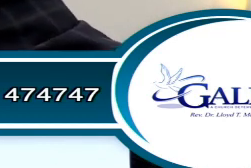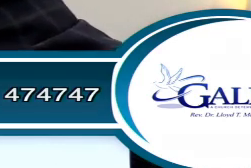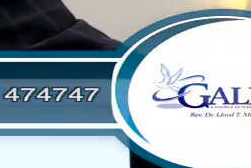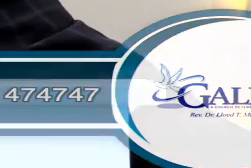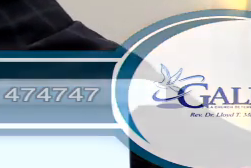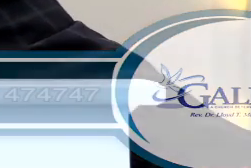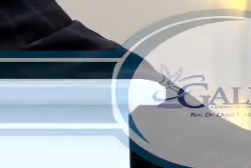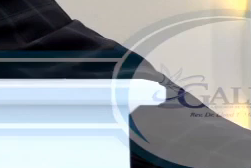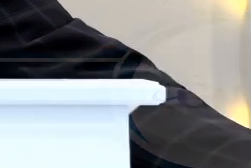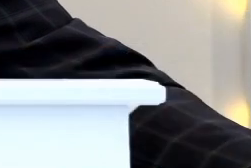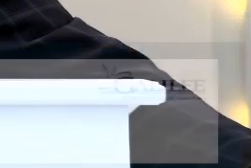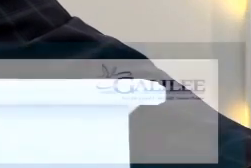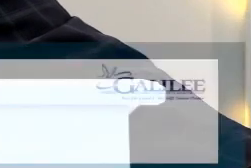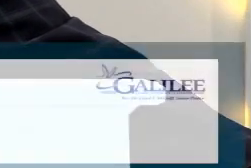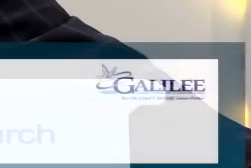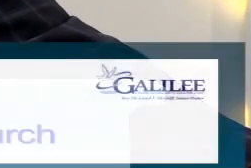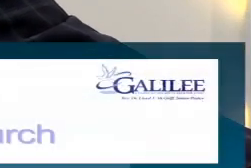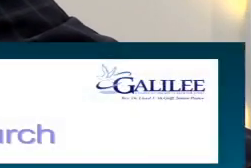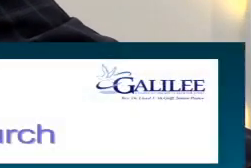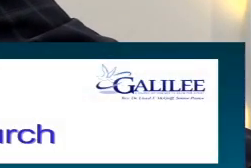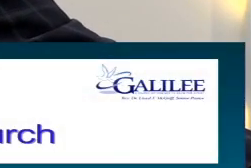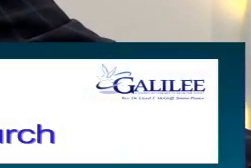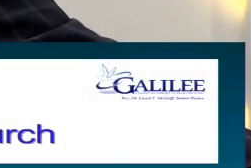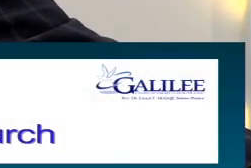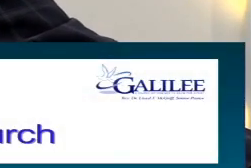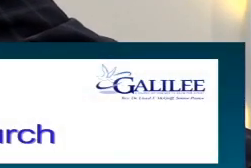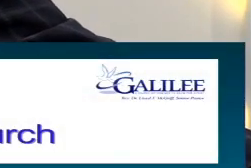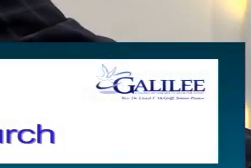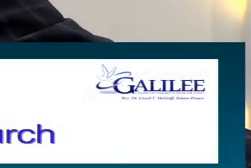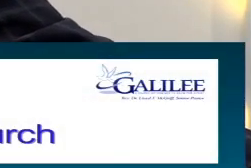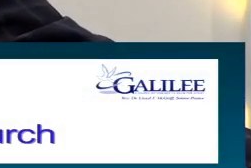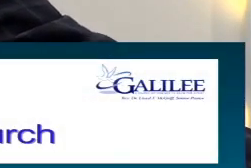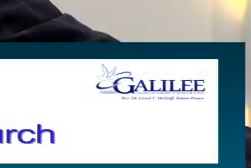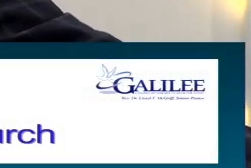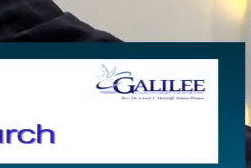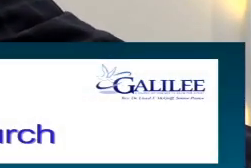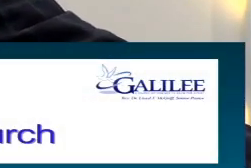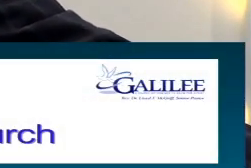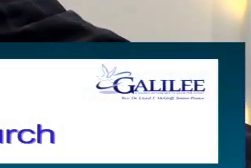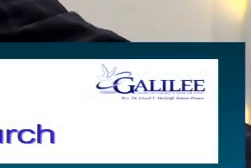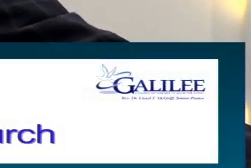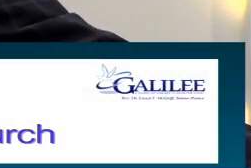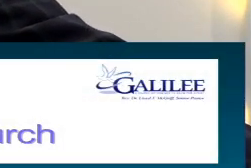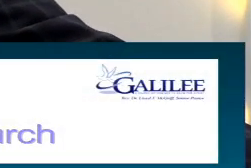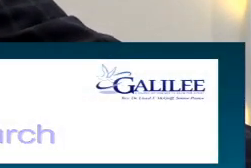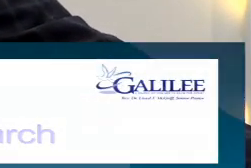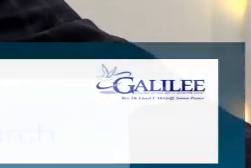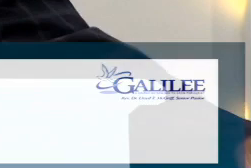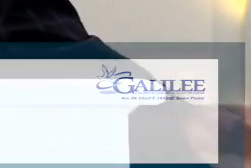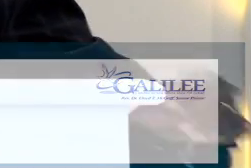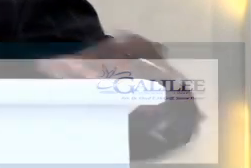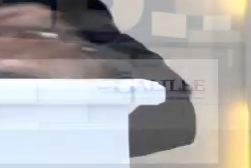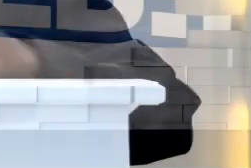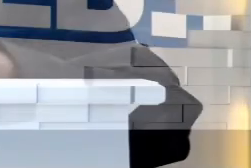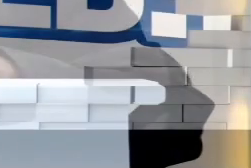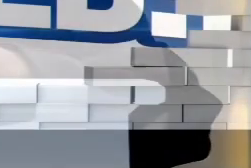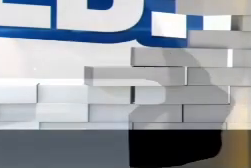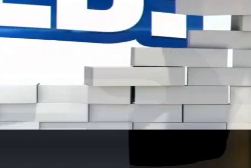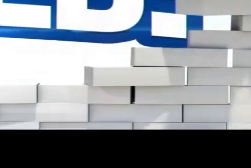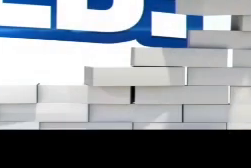474747. Now, let's turn it over to the worship leader. Let's give God some praise. Hallelujah. Glory to his